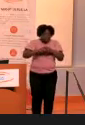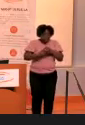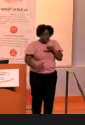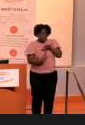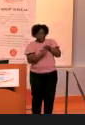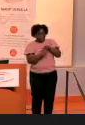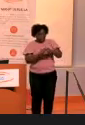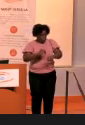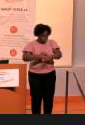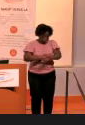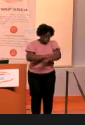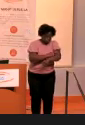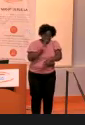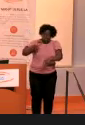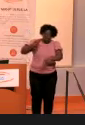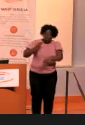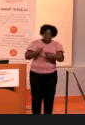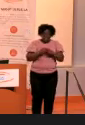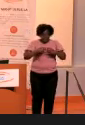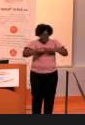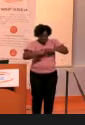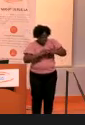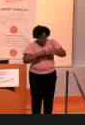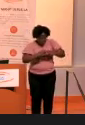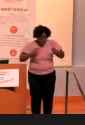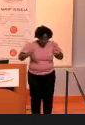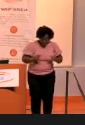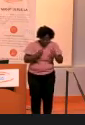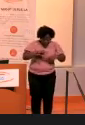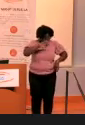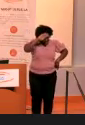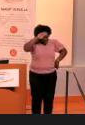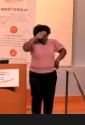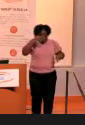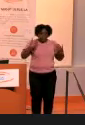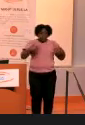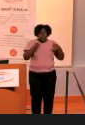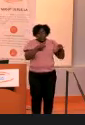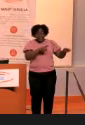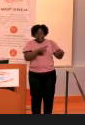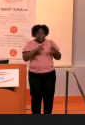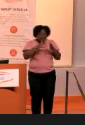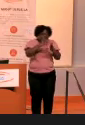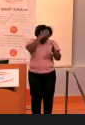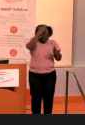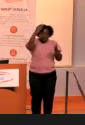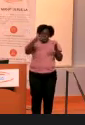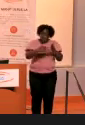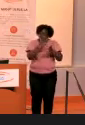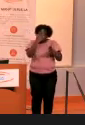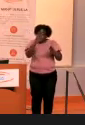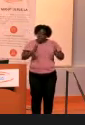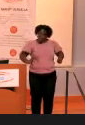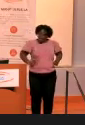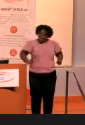and joint pain, unexplained fevers. Those can all happen. But occasionally, the symptoms of